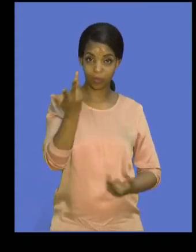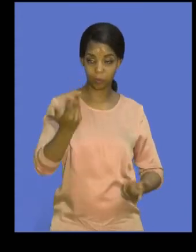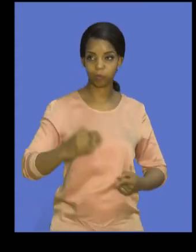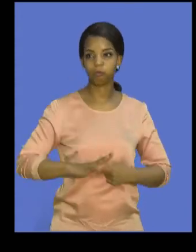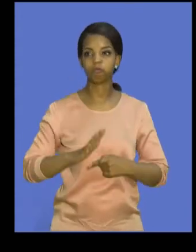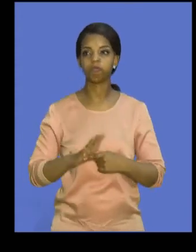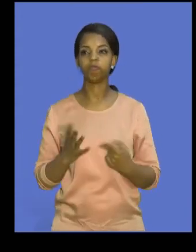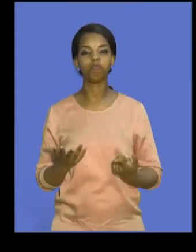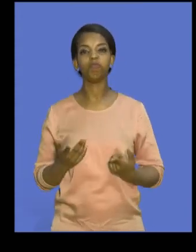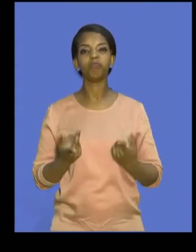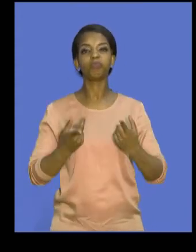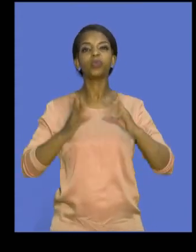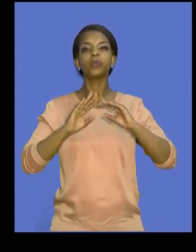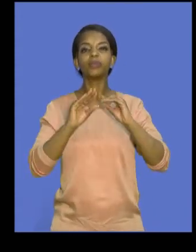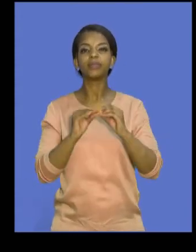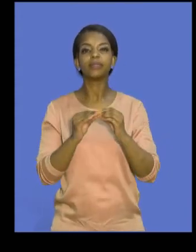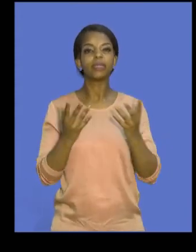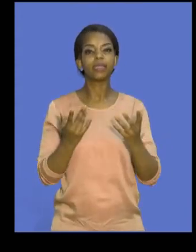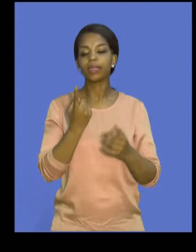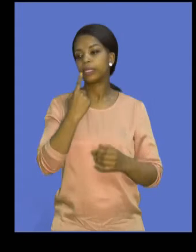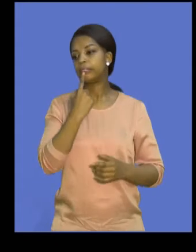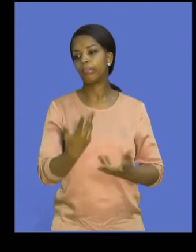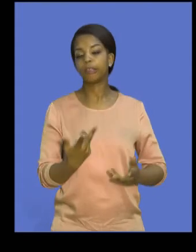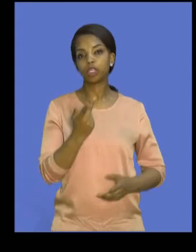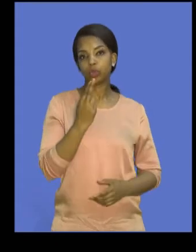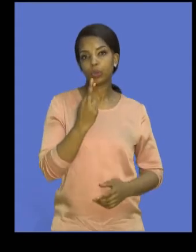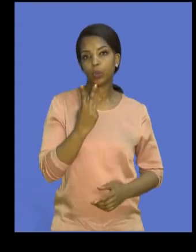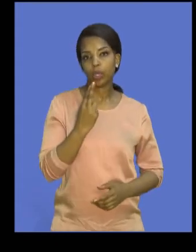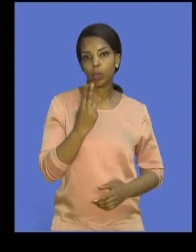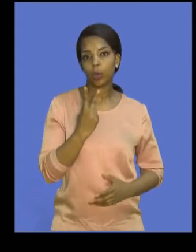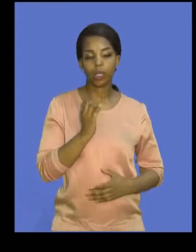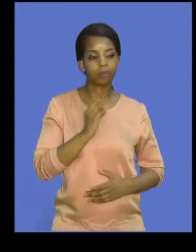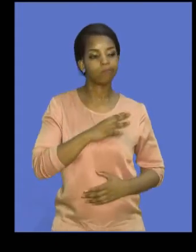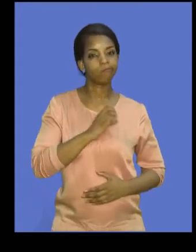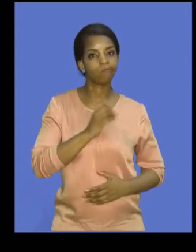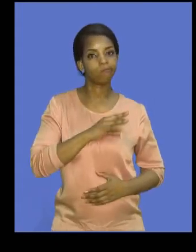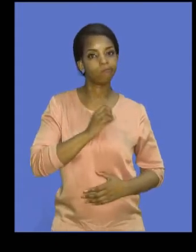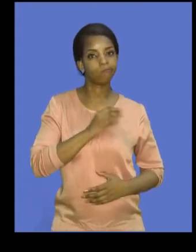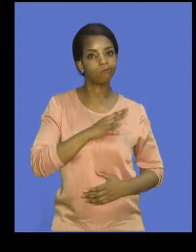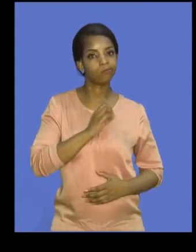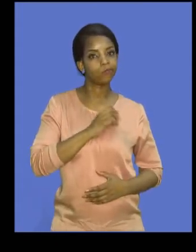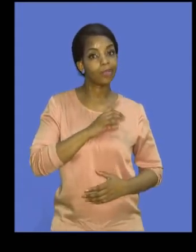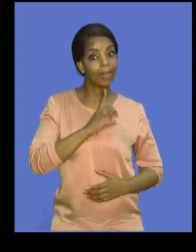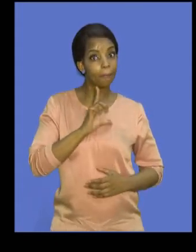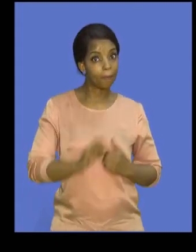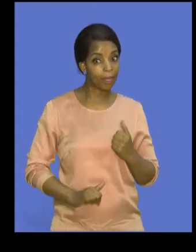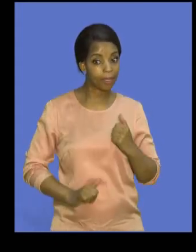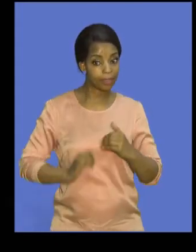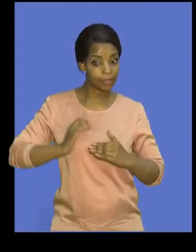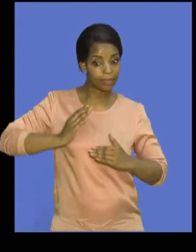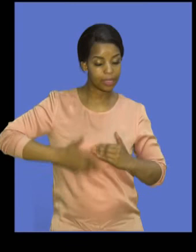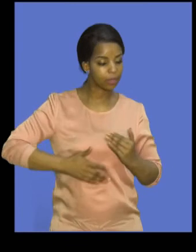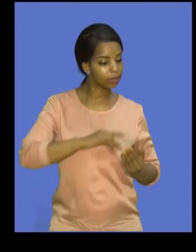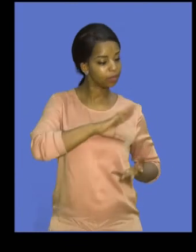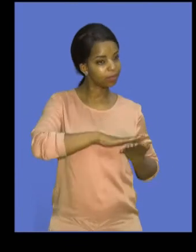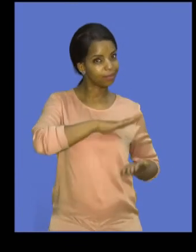at a very young age to say, okay, put away 2 rands, and then you know maybe by end of the month you will be having this much to do